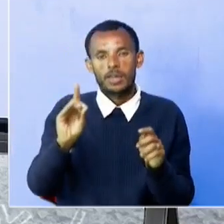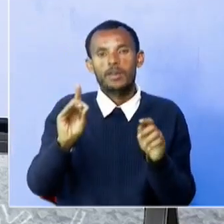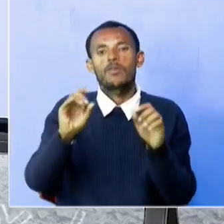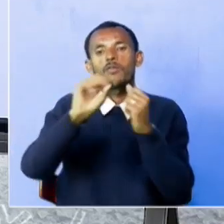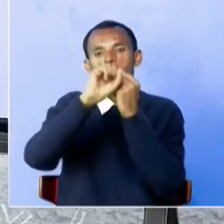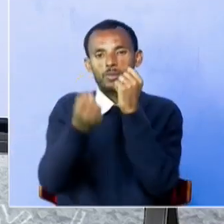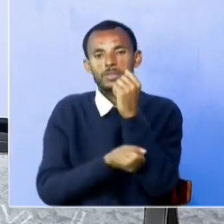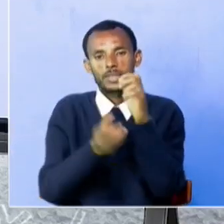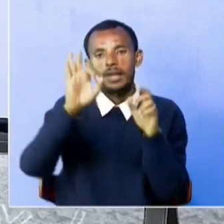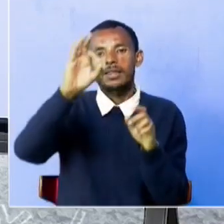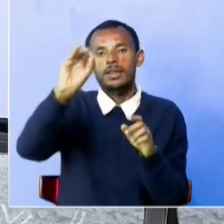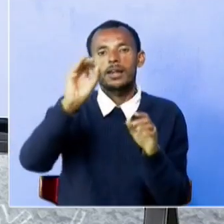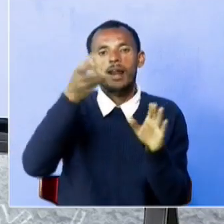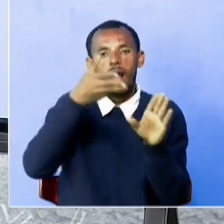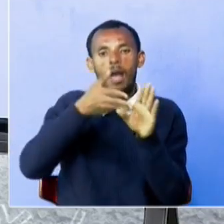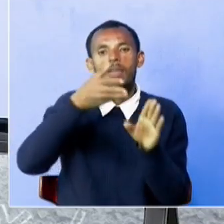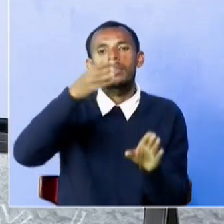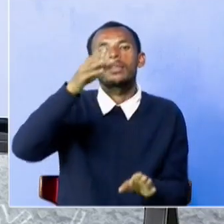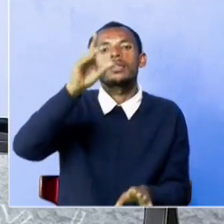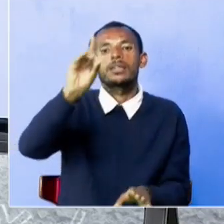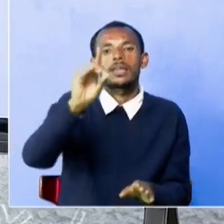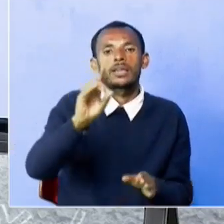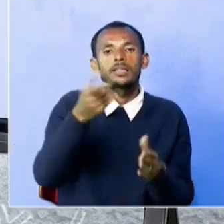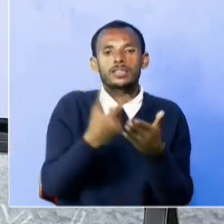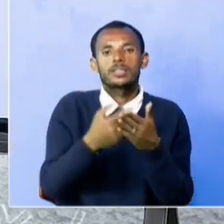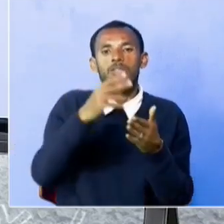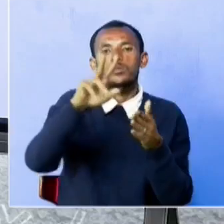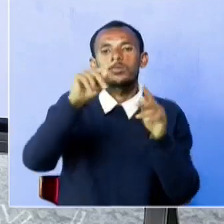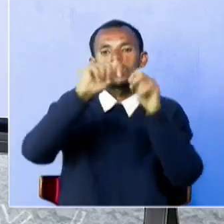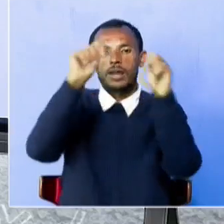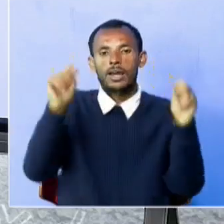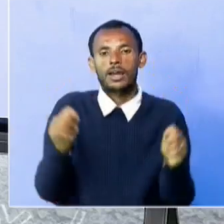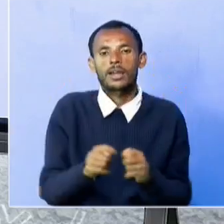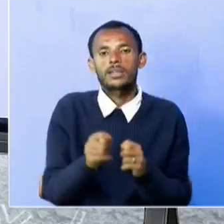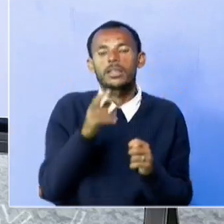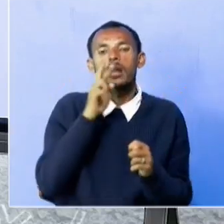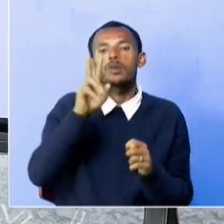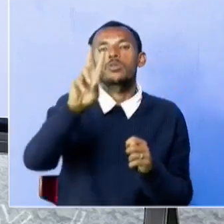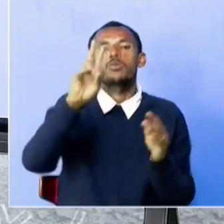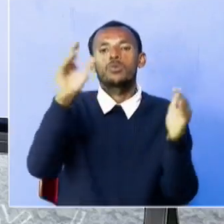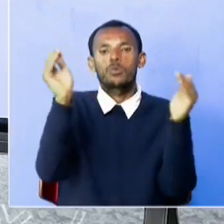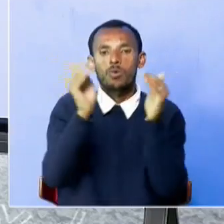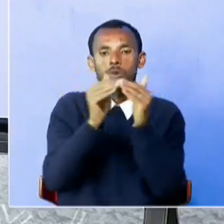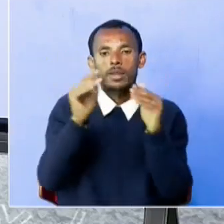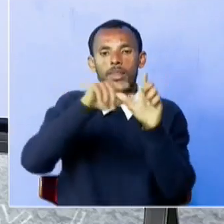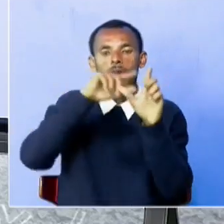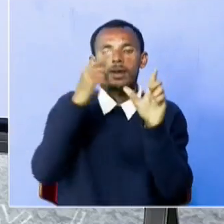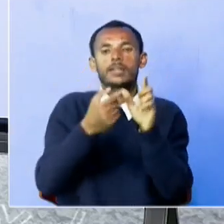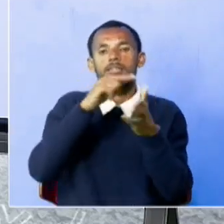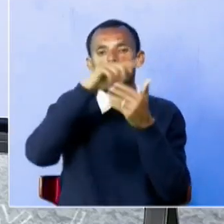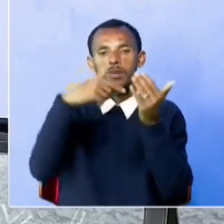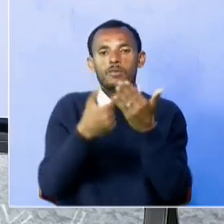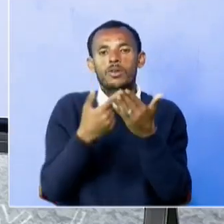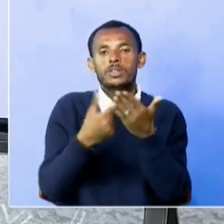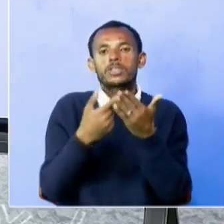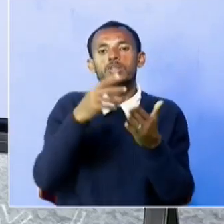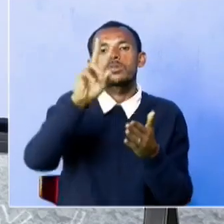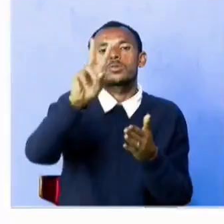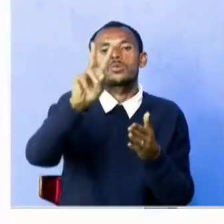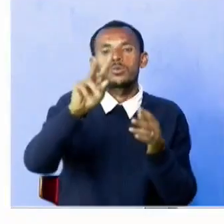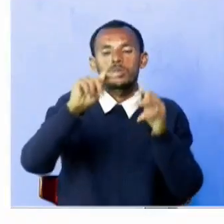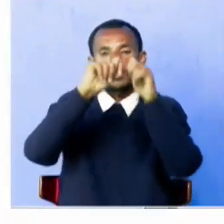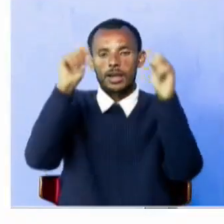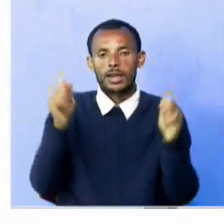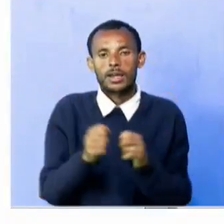Okay, so these two triangles have two congruent angles. Therefore, these two triangles are